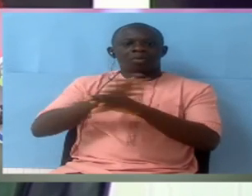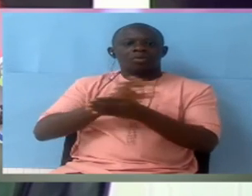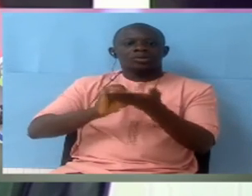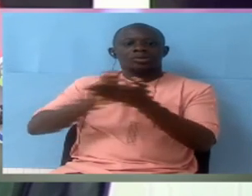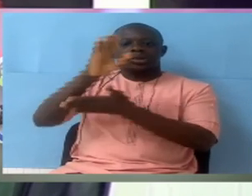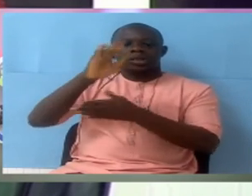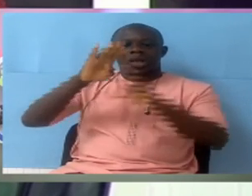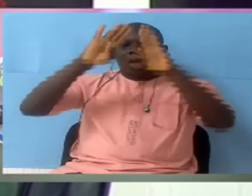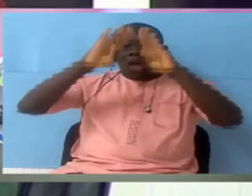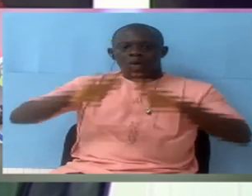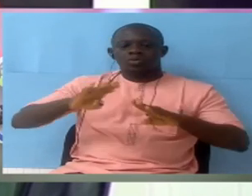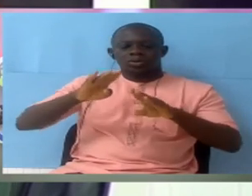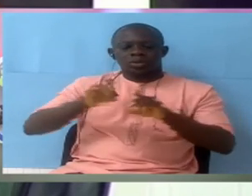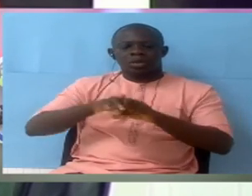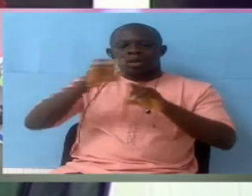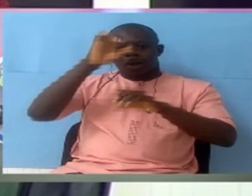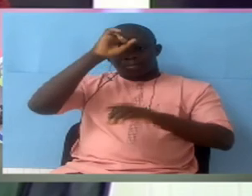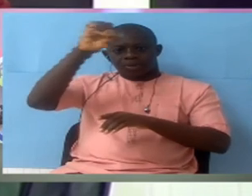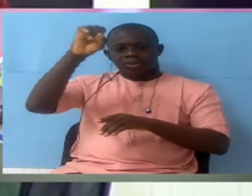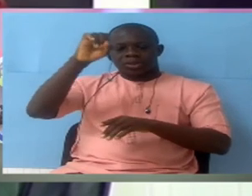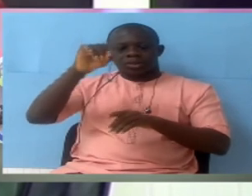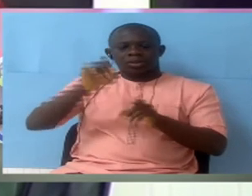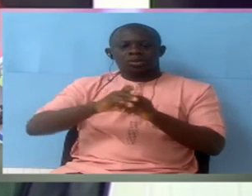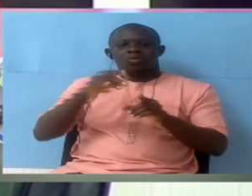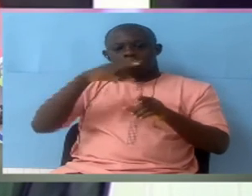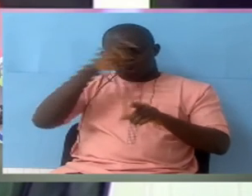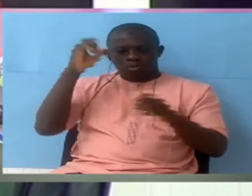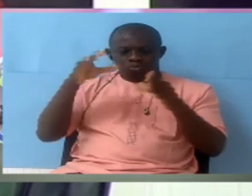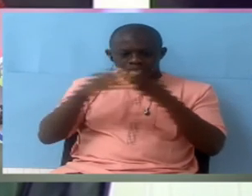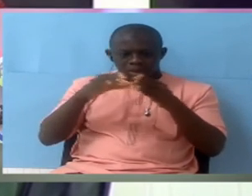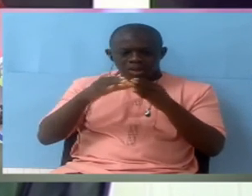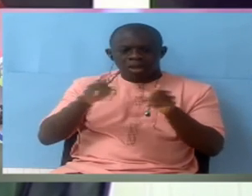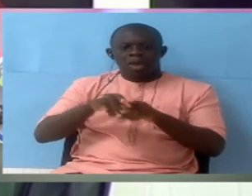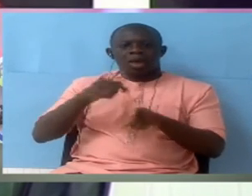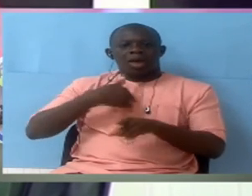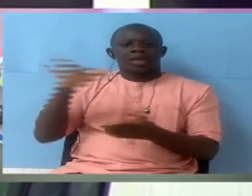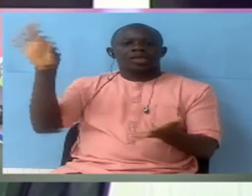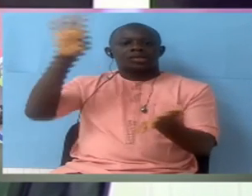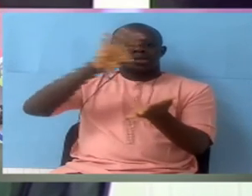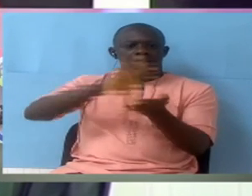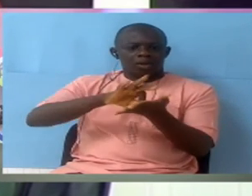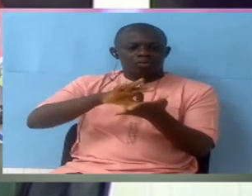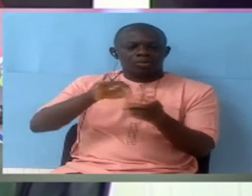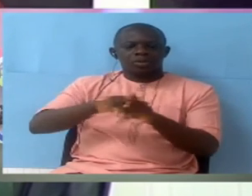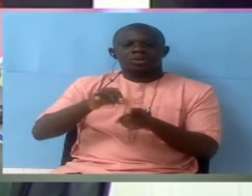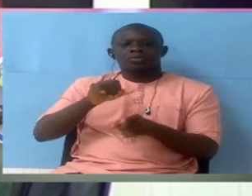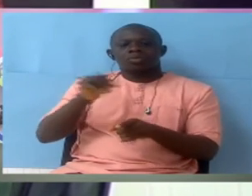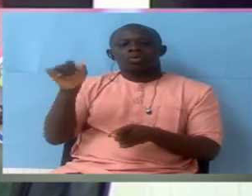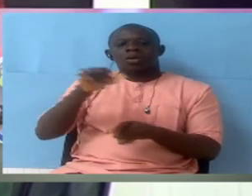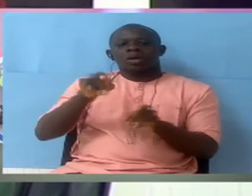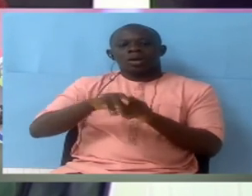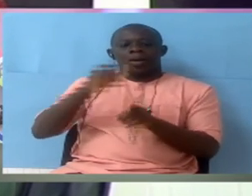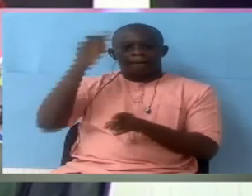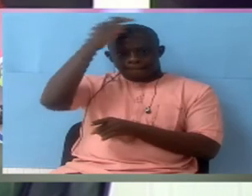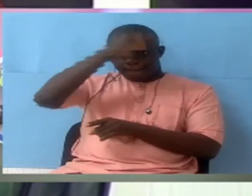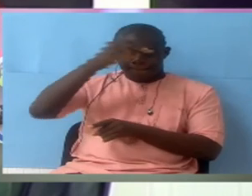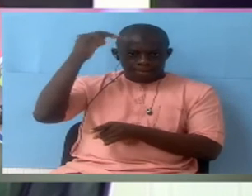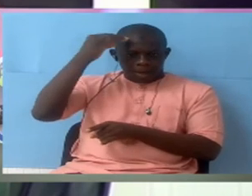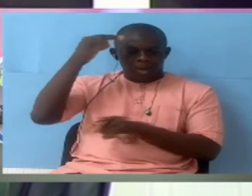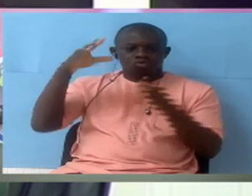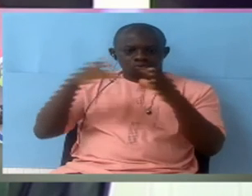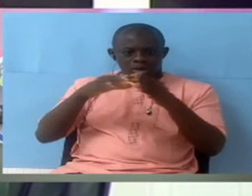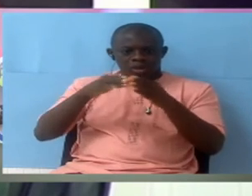in 1989, we worked together. I went to Saudi Arabia with him, with the first president of the